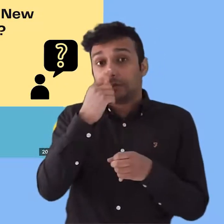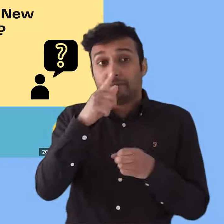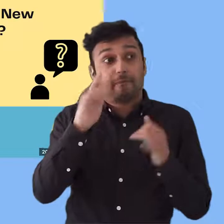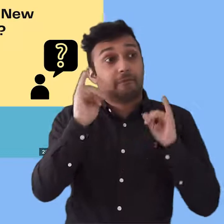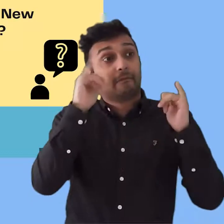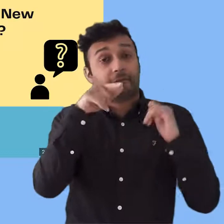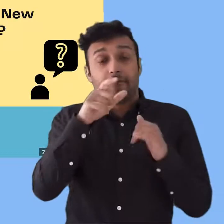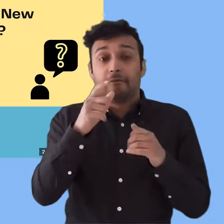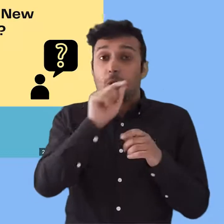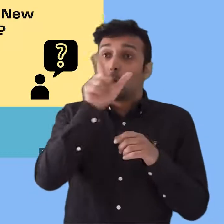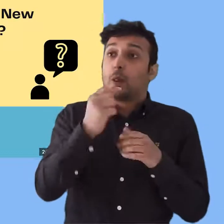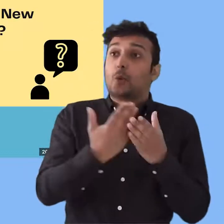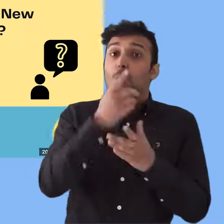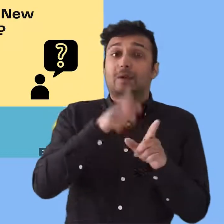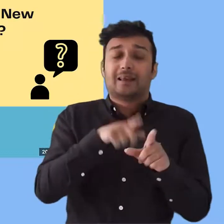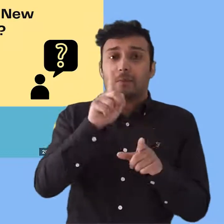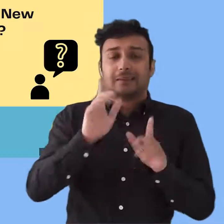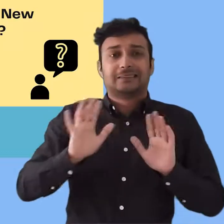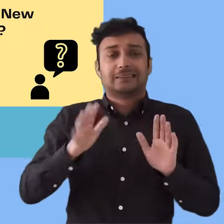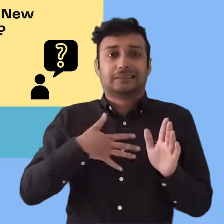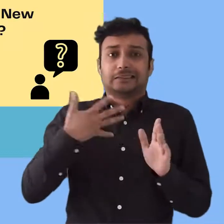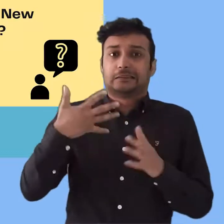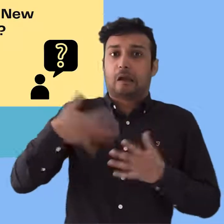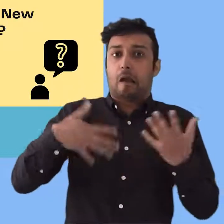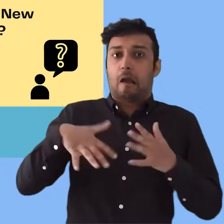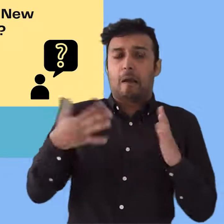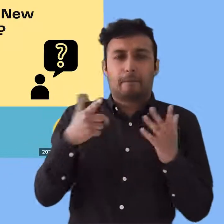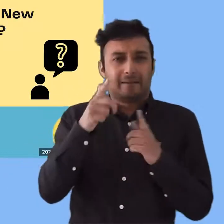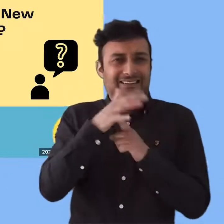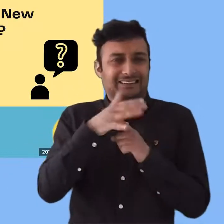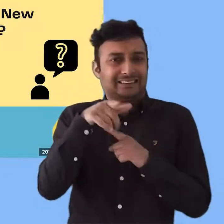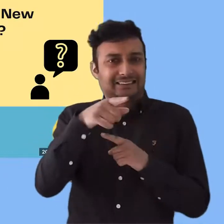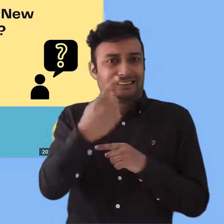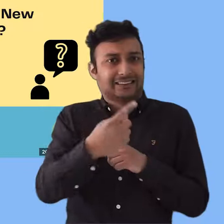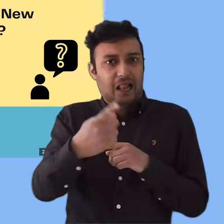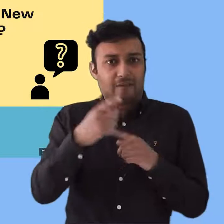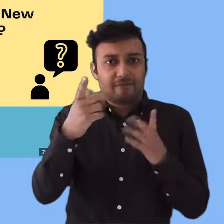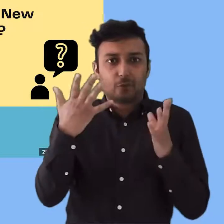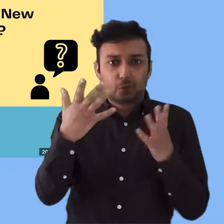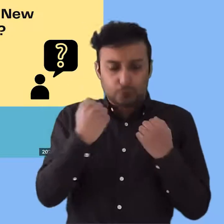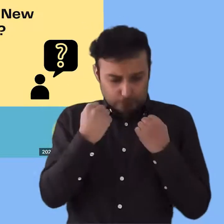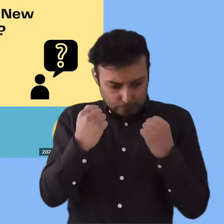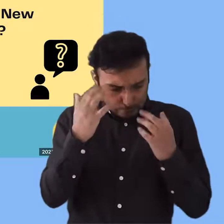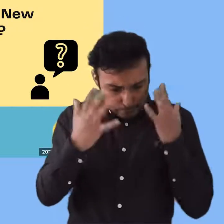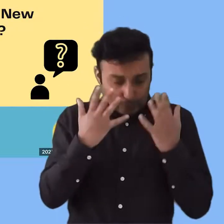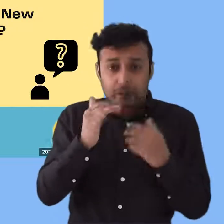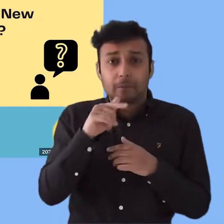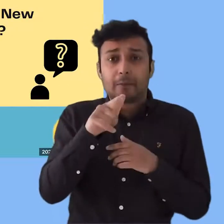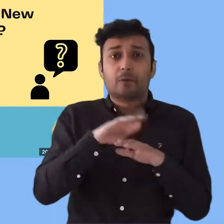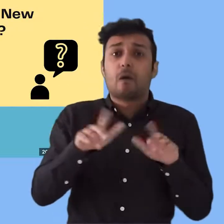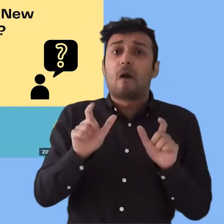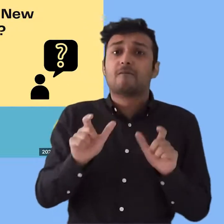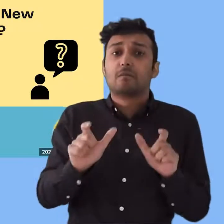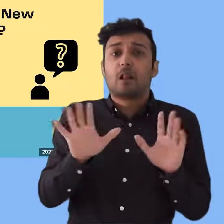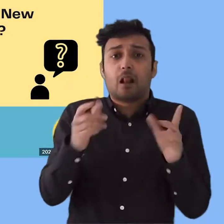reflect on it. And I know this might be very uncomfortable to reflect on something that maybe you haven't gotten right, that